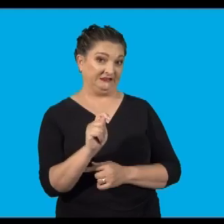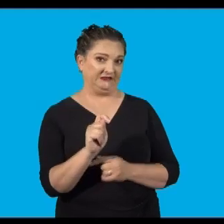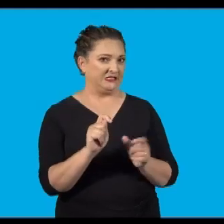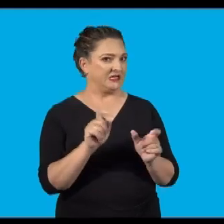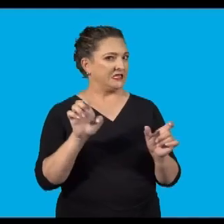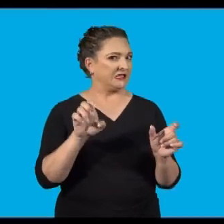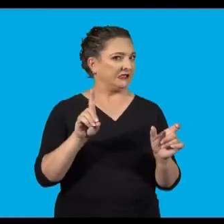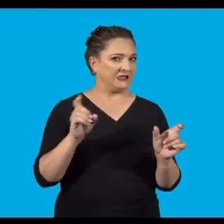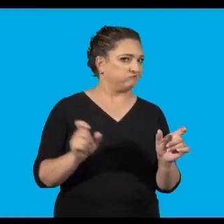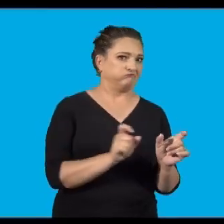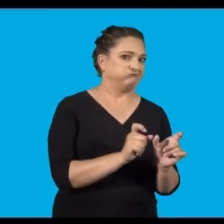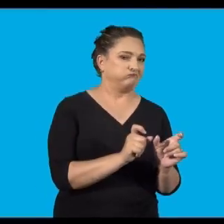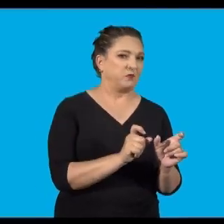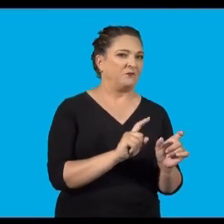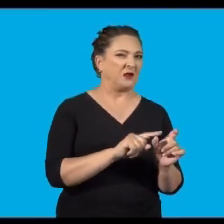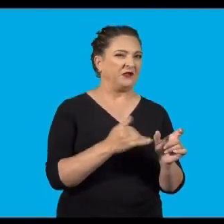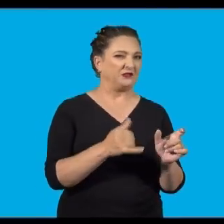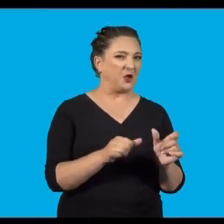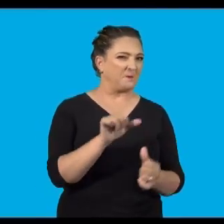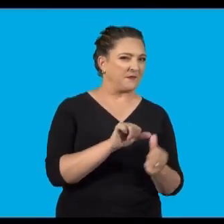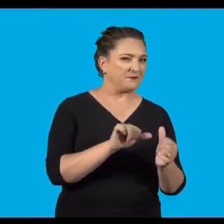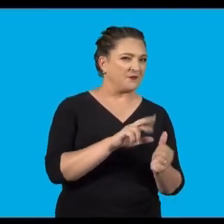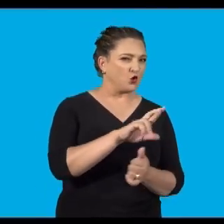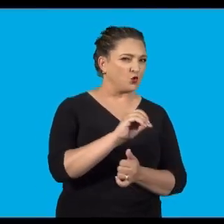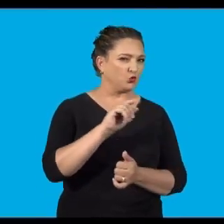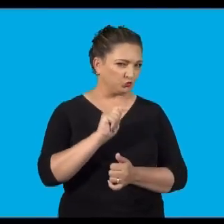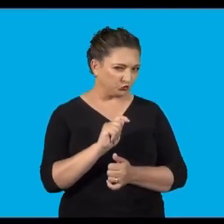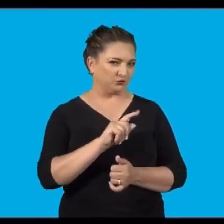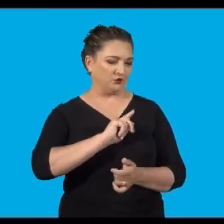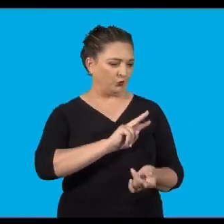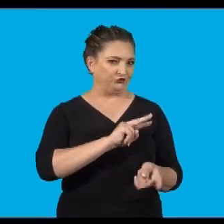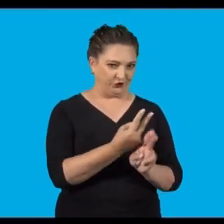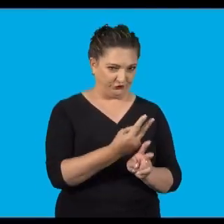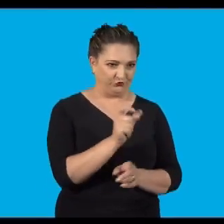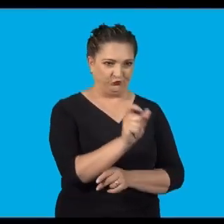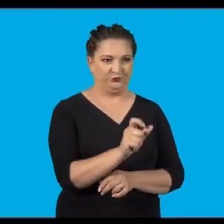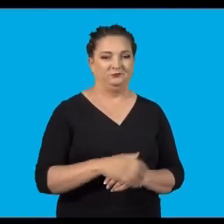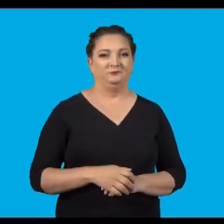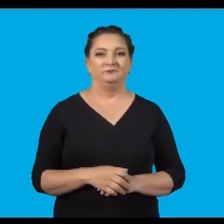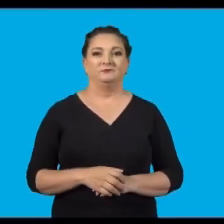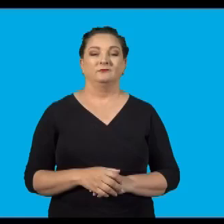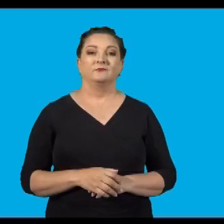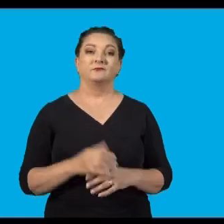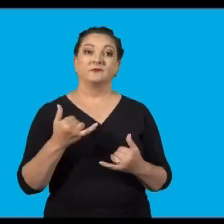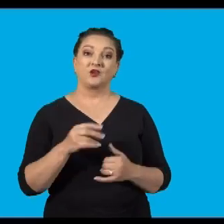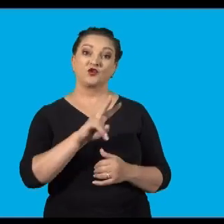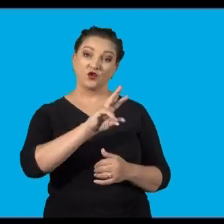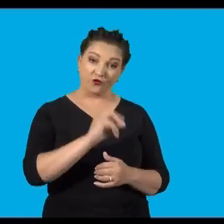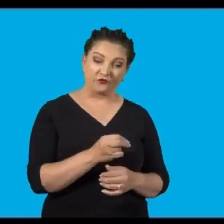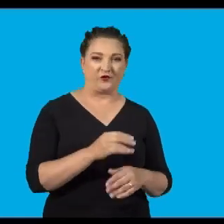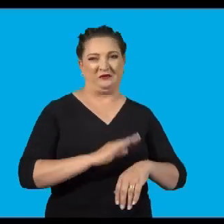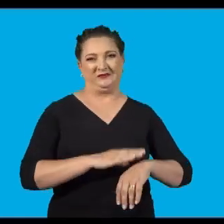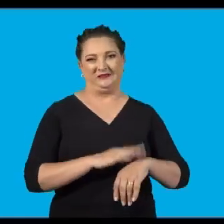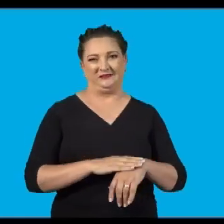verb again. It doesn't get the ed ending. The root form of the word is going to change. All right. So that looks at